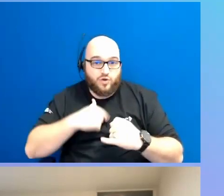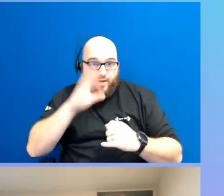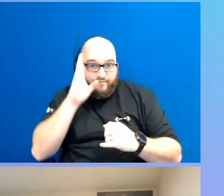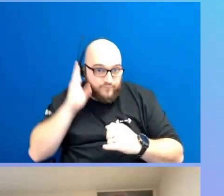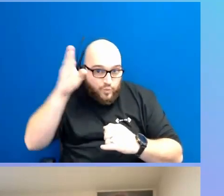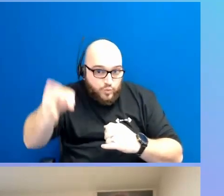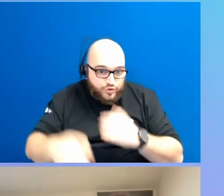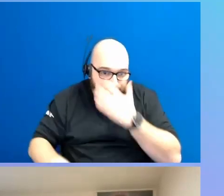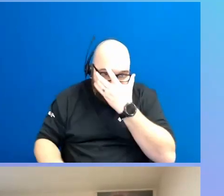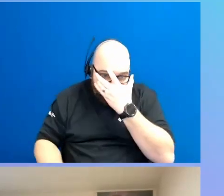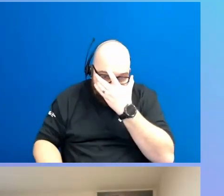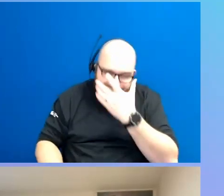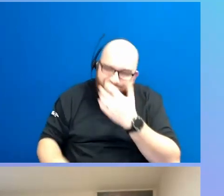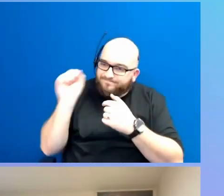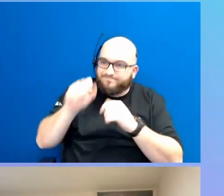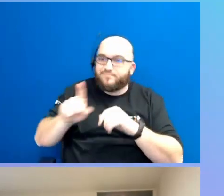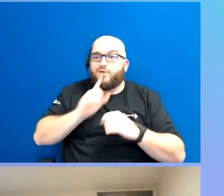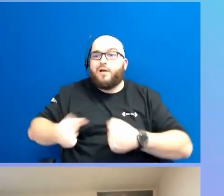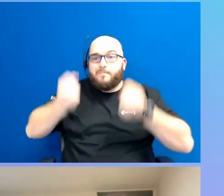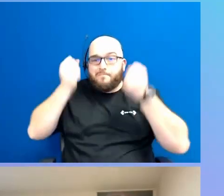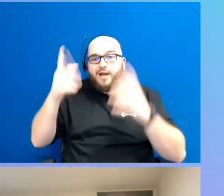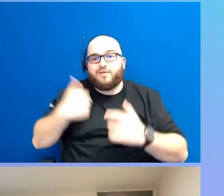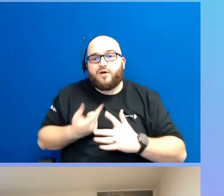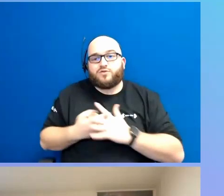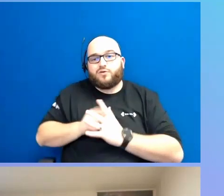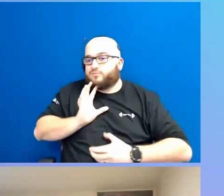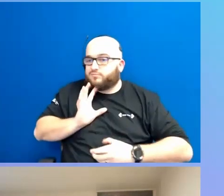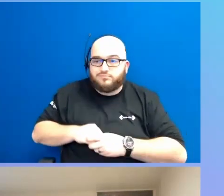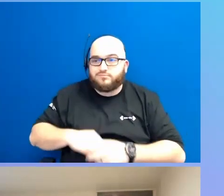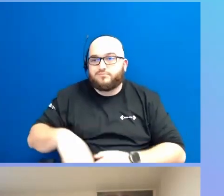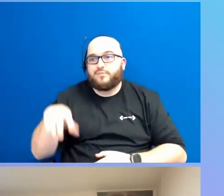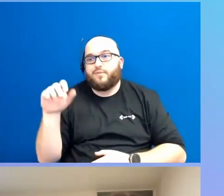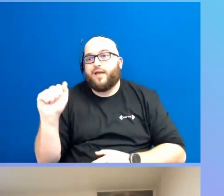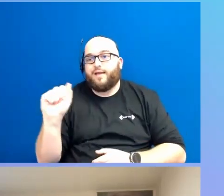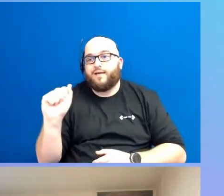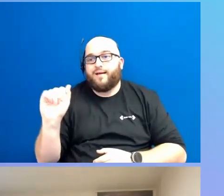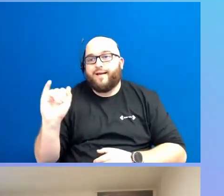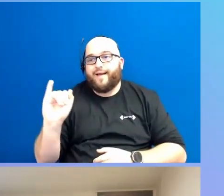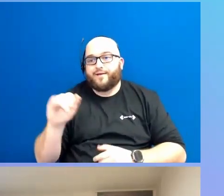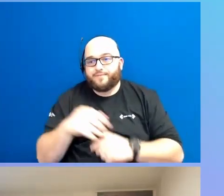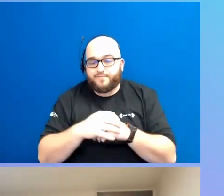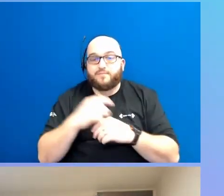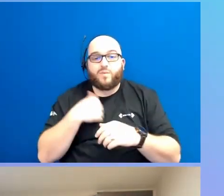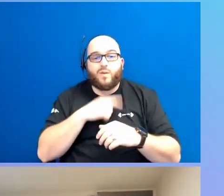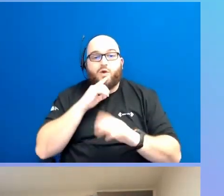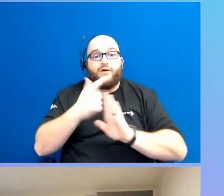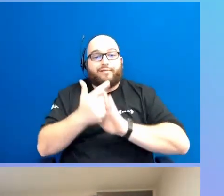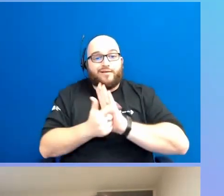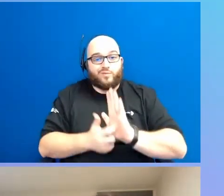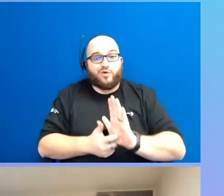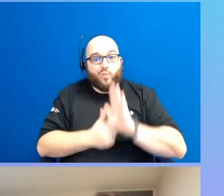Right, because there's a lot of buzz on AI. Every talk before us has mentioned it, and we are legally required to do so, aren't